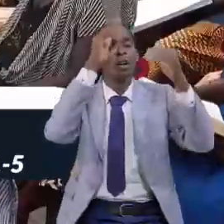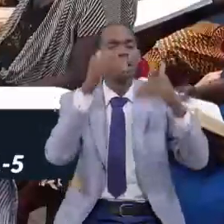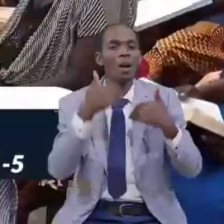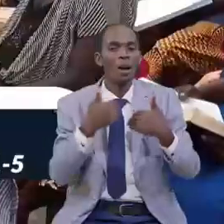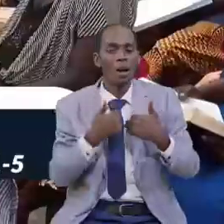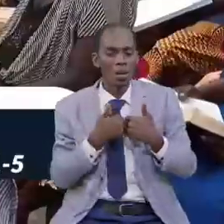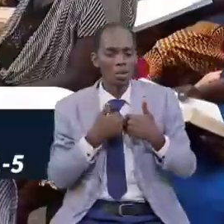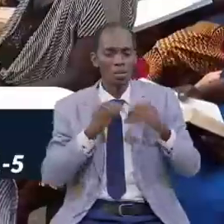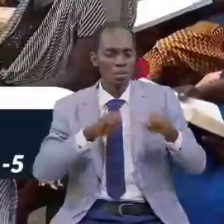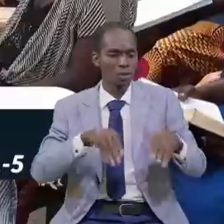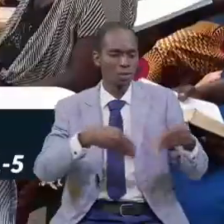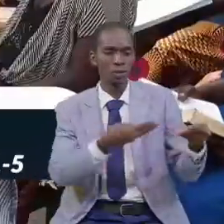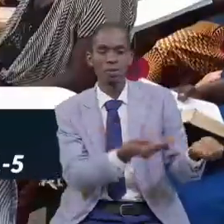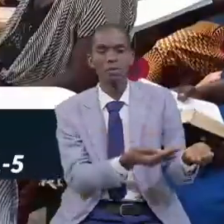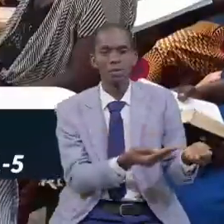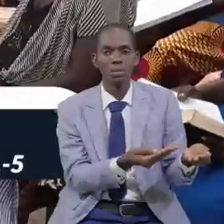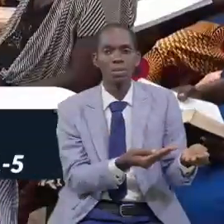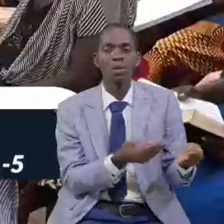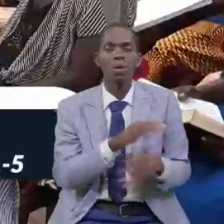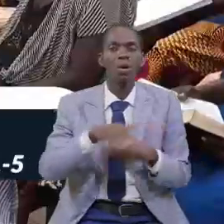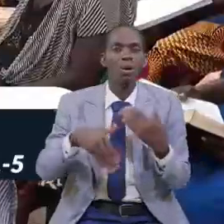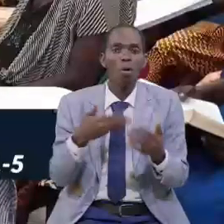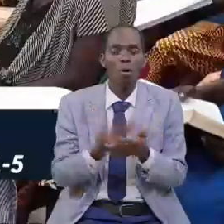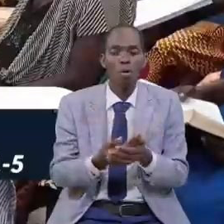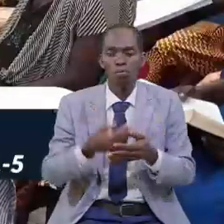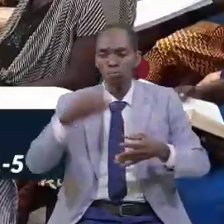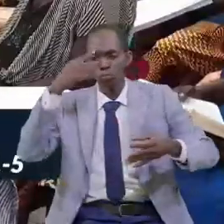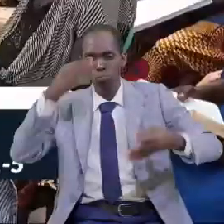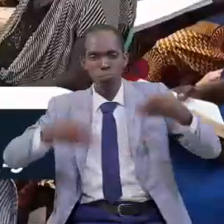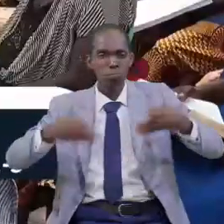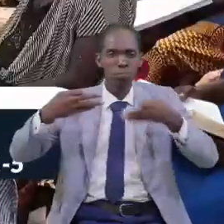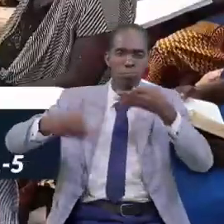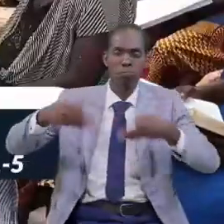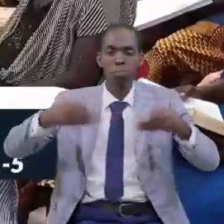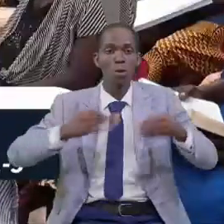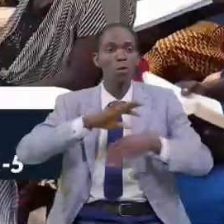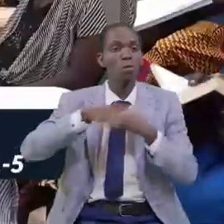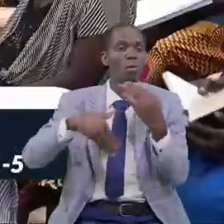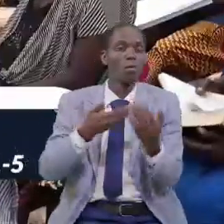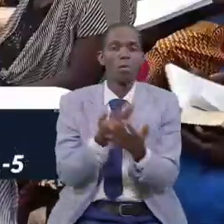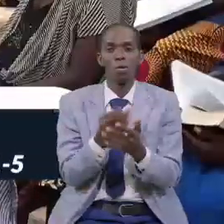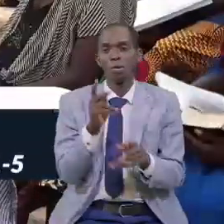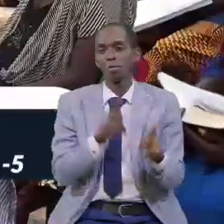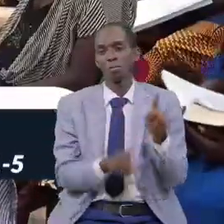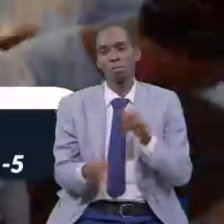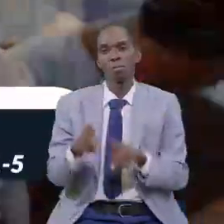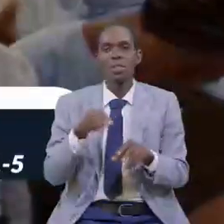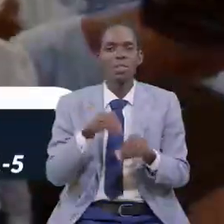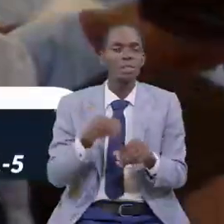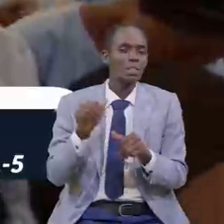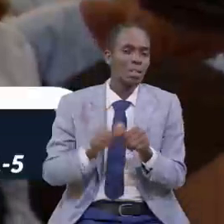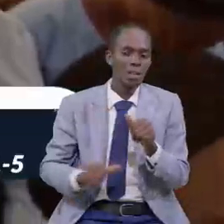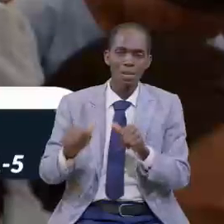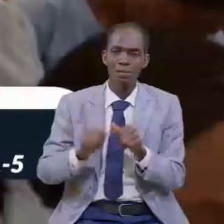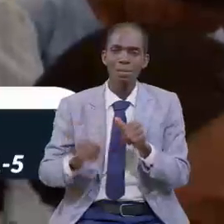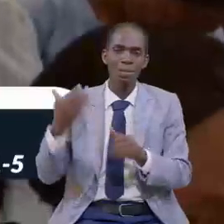committed all judgment of all people in every generation.